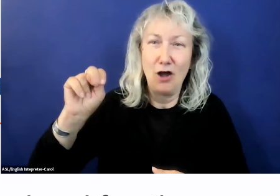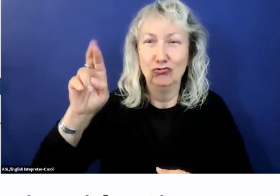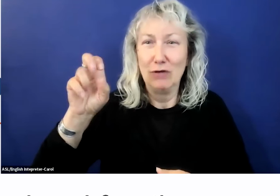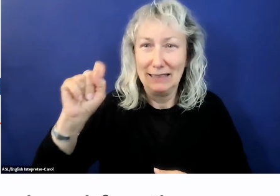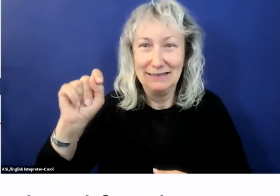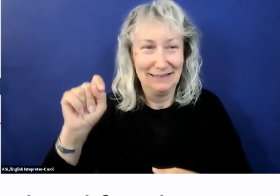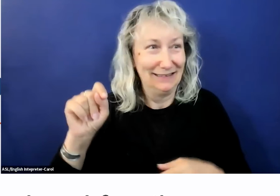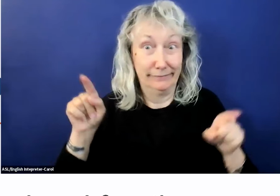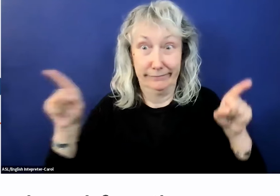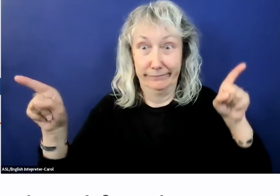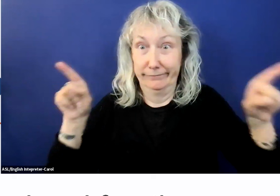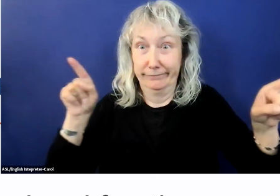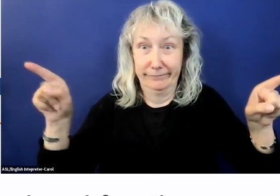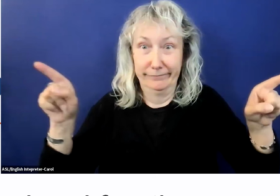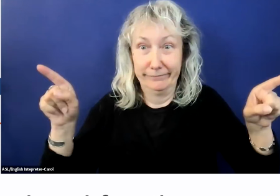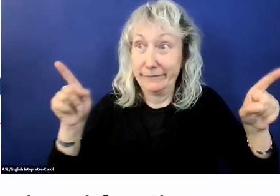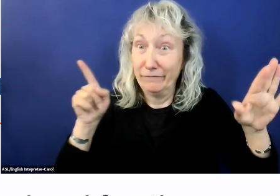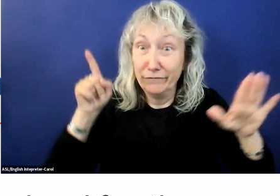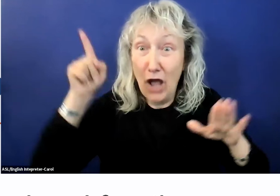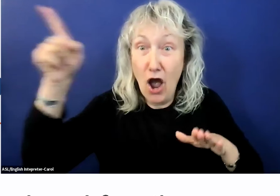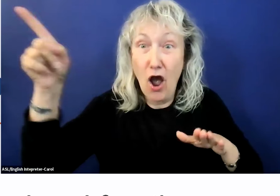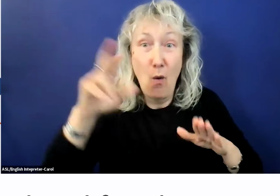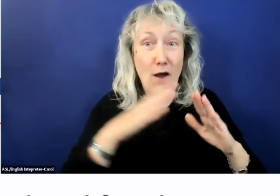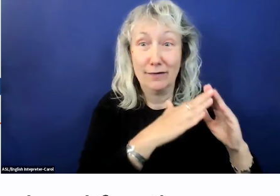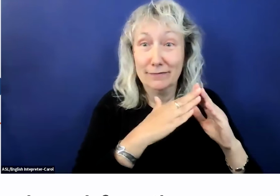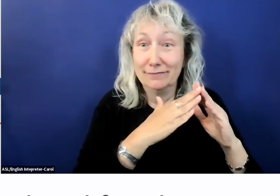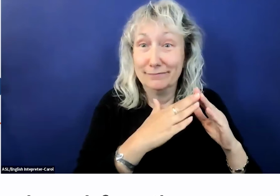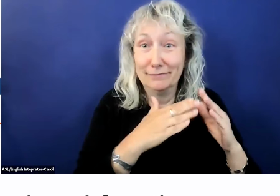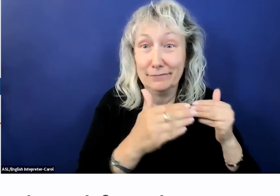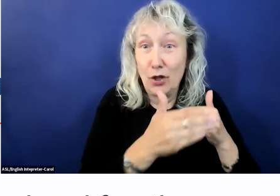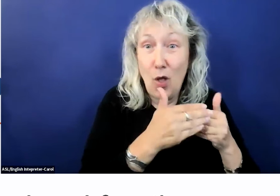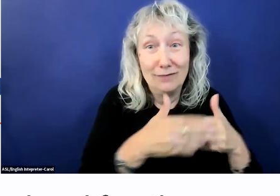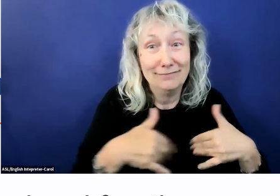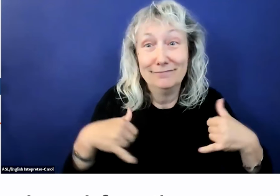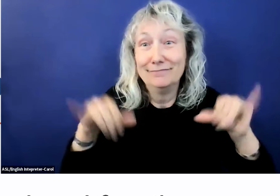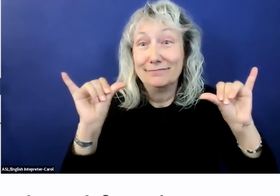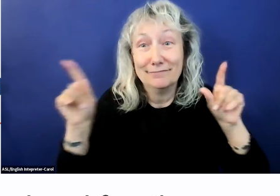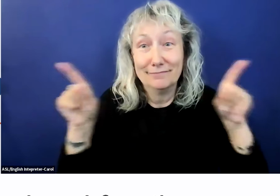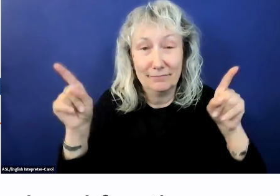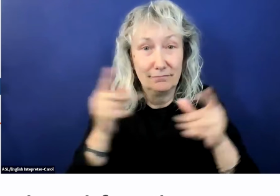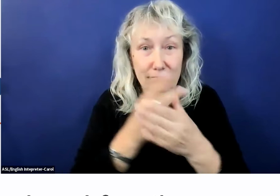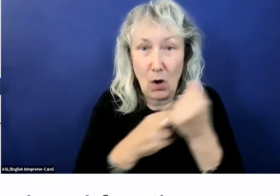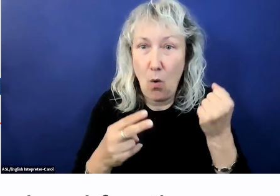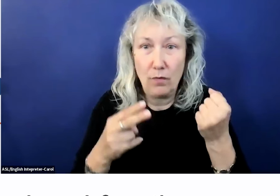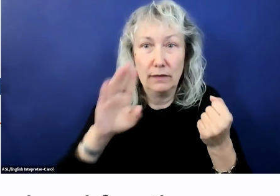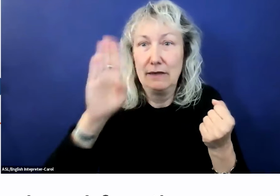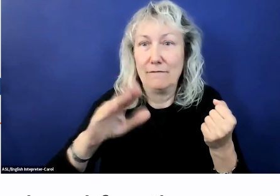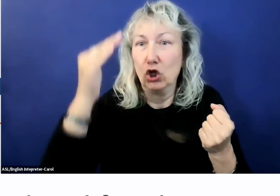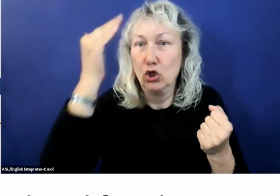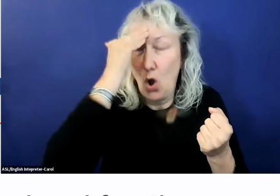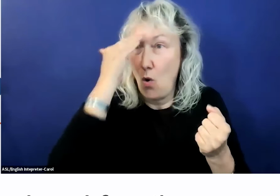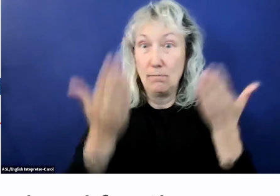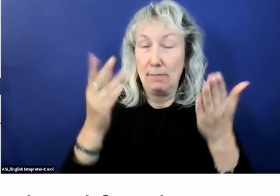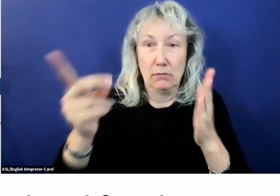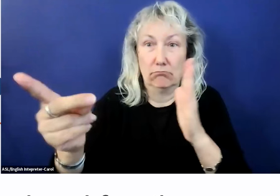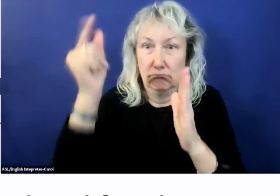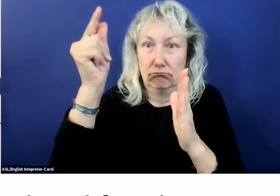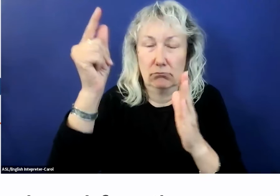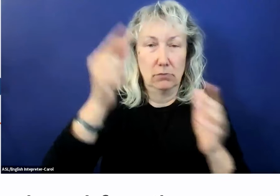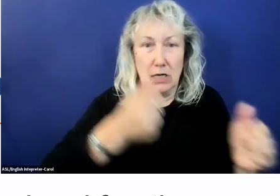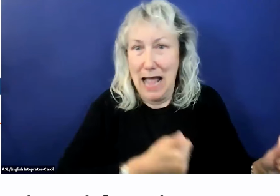environments. Incidents may either isolate you in your home or cause the need for you to leave with very little warning.